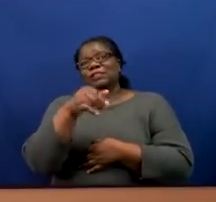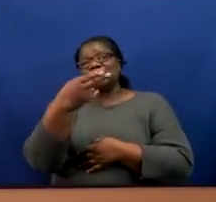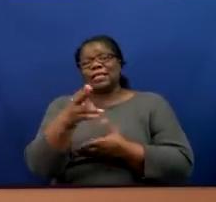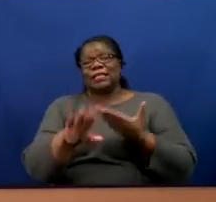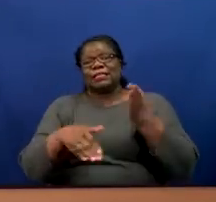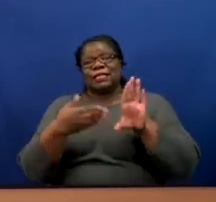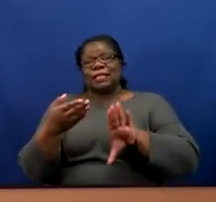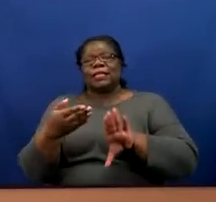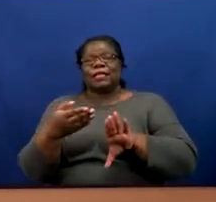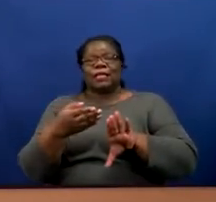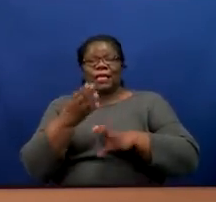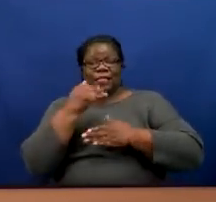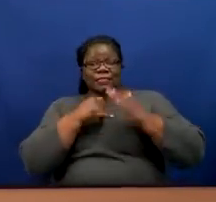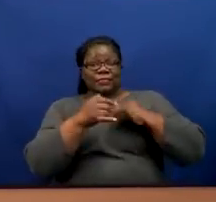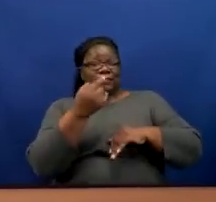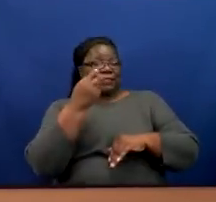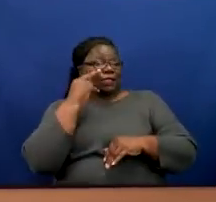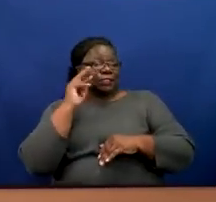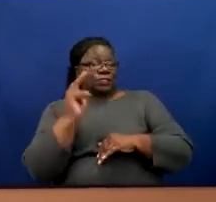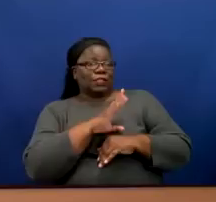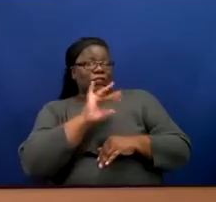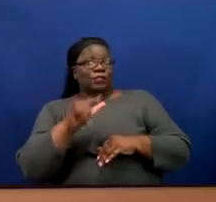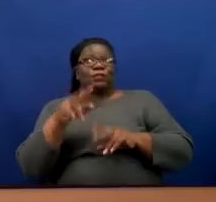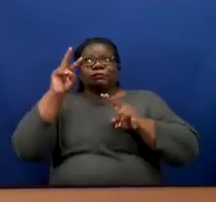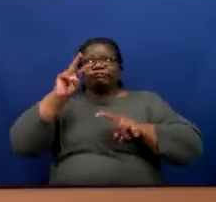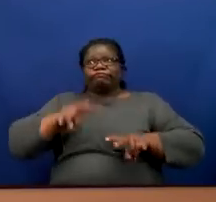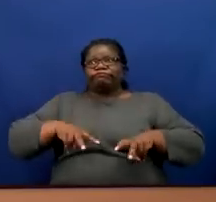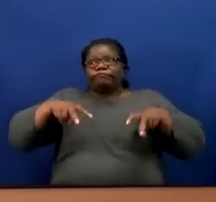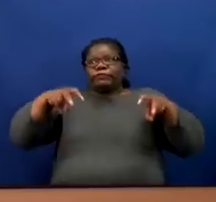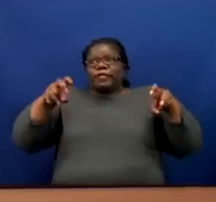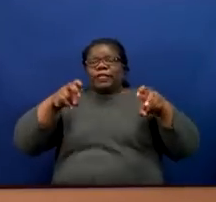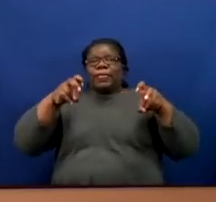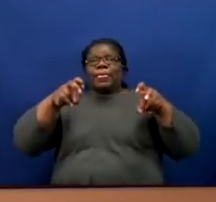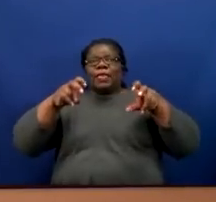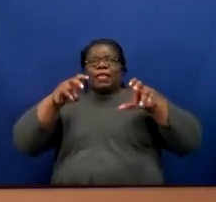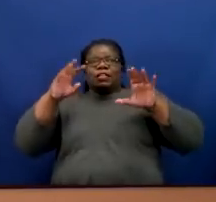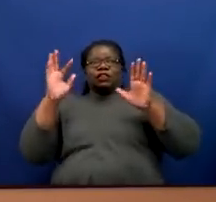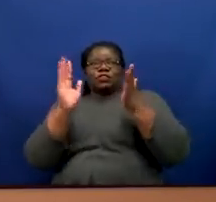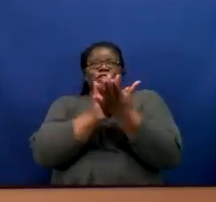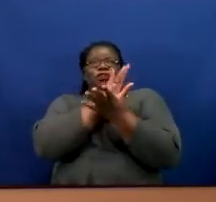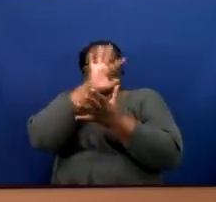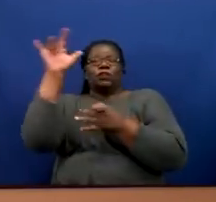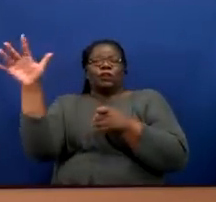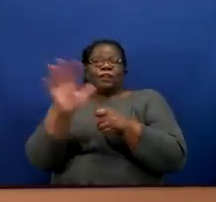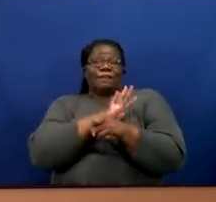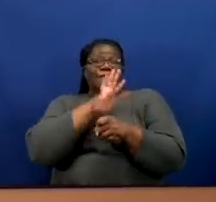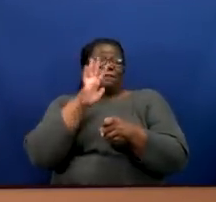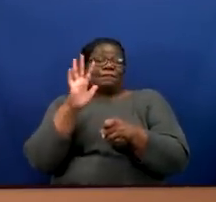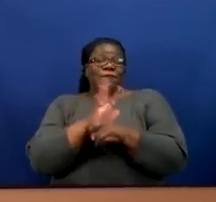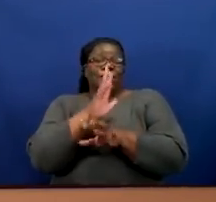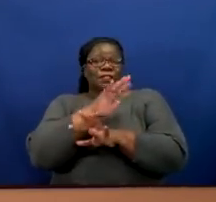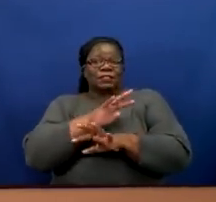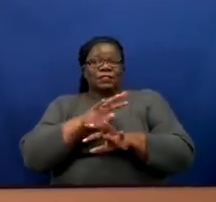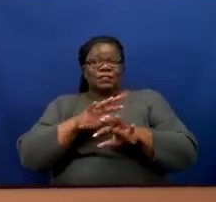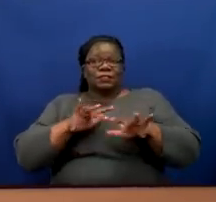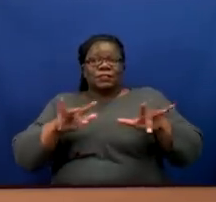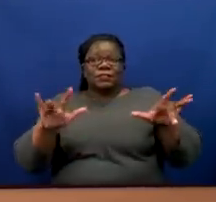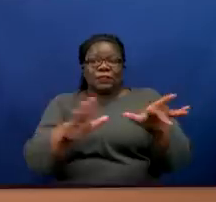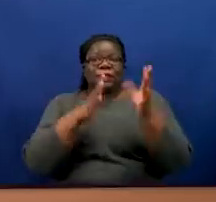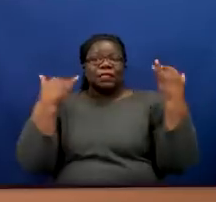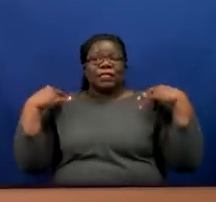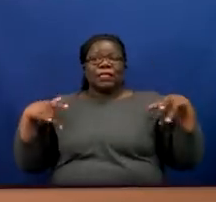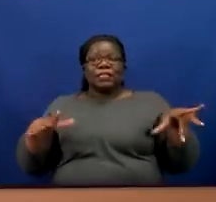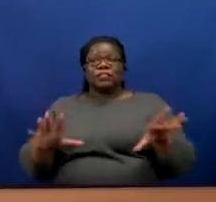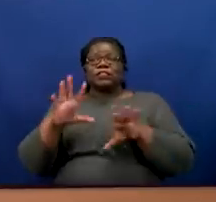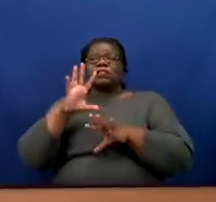Lord seated on his throne, high and lifted up, and his train filled the temple. And then the seraphim started calling out to one